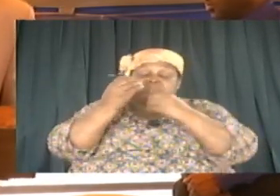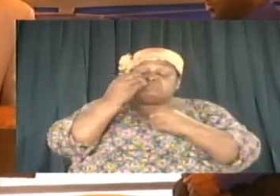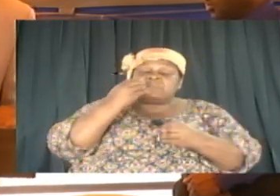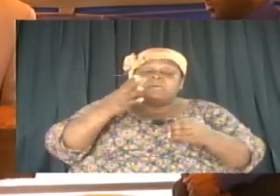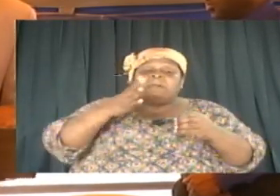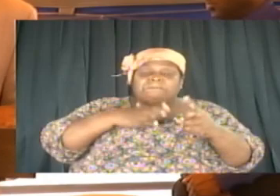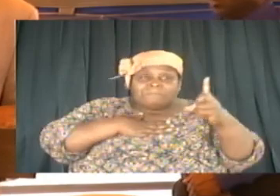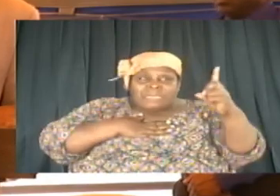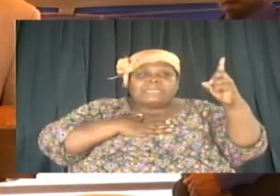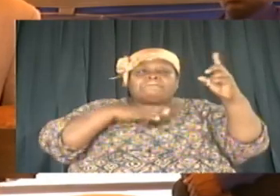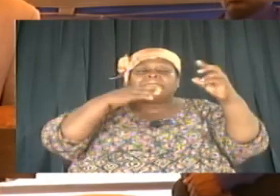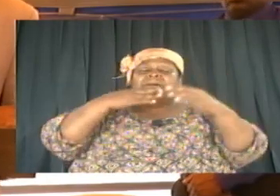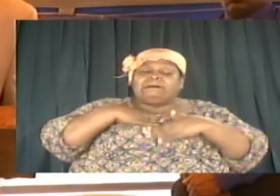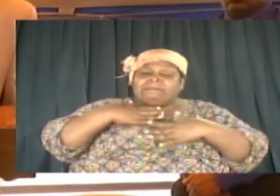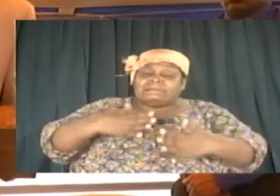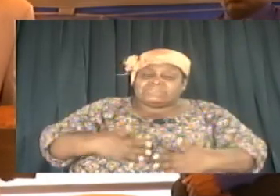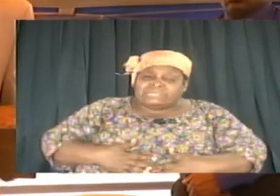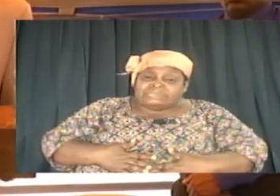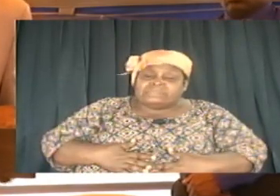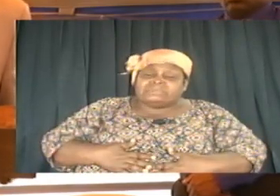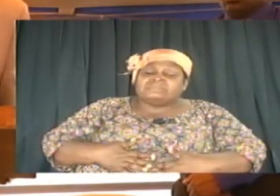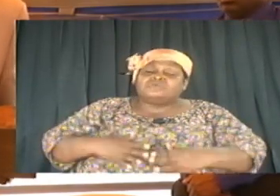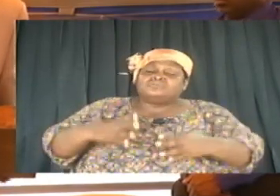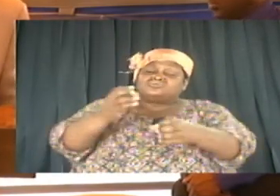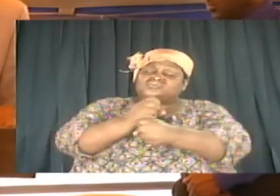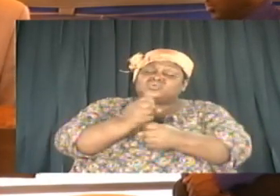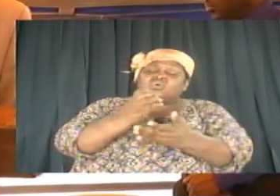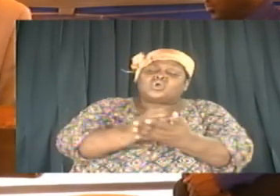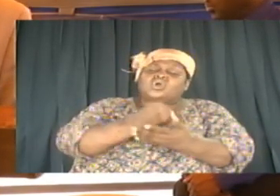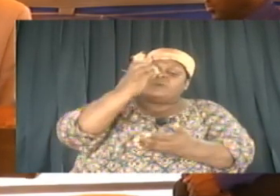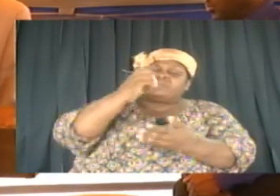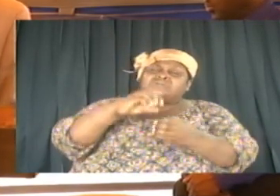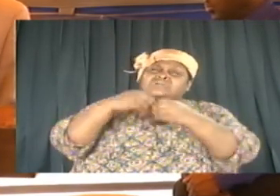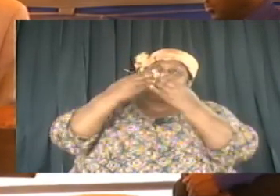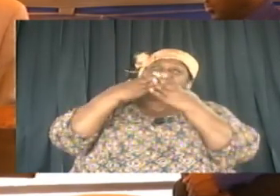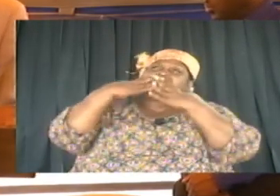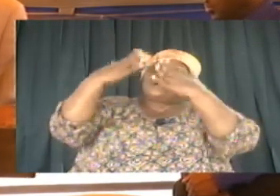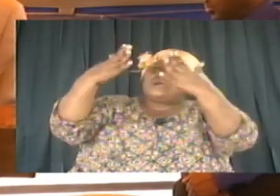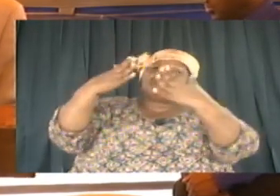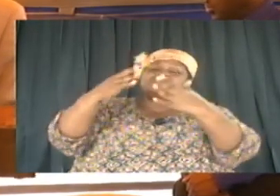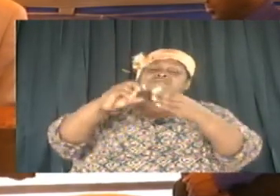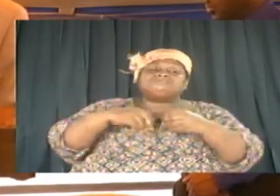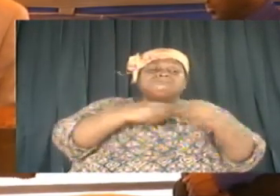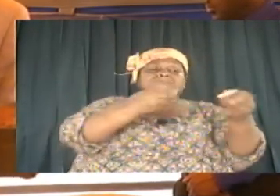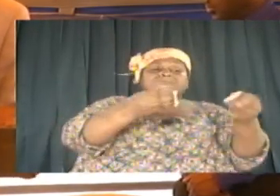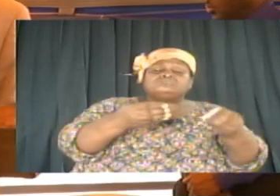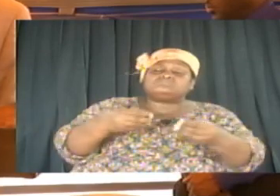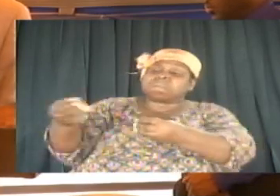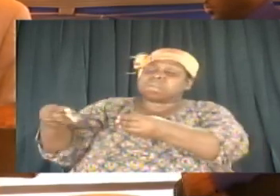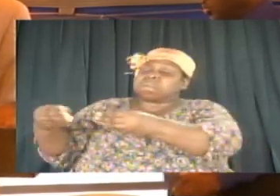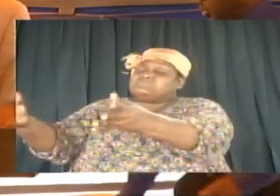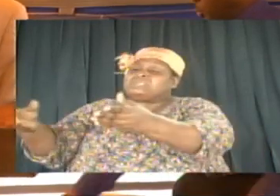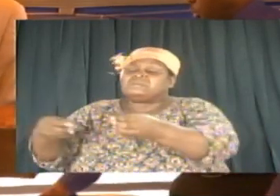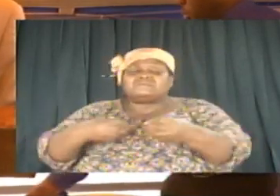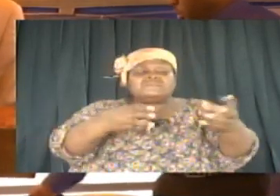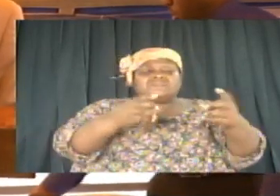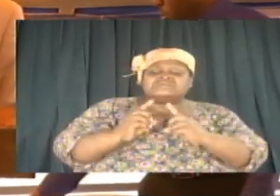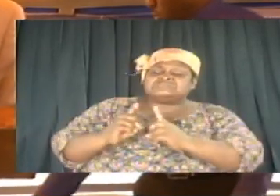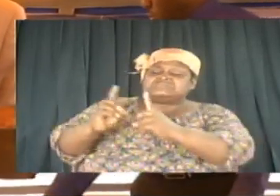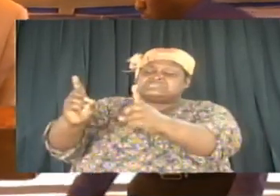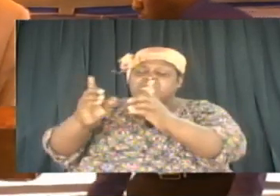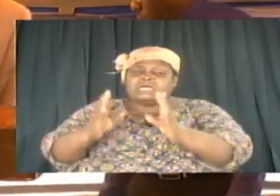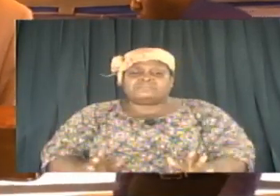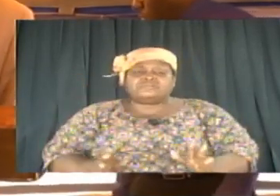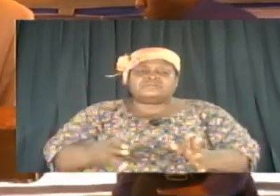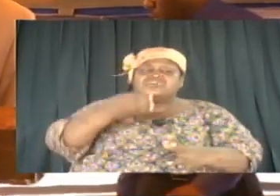And he took the cup and gave thanks and gave it to them, saying, Drink ye all of it, for this